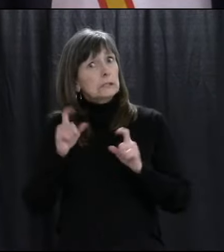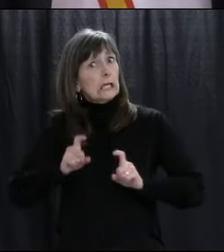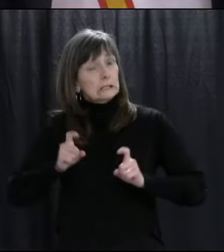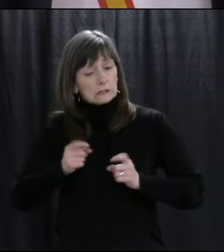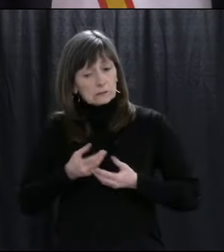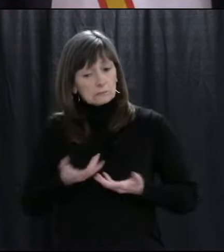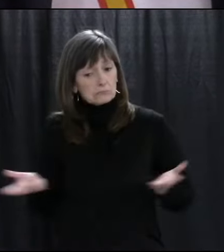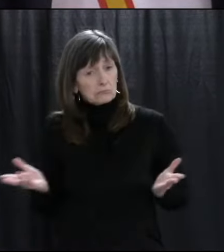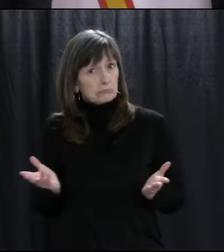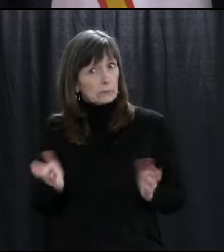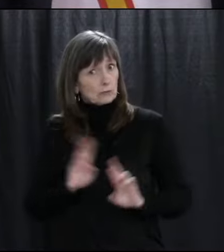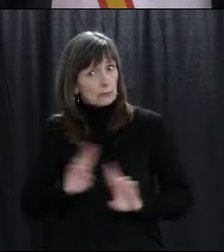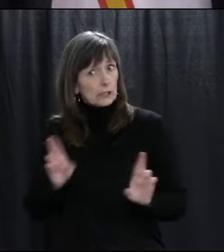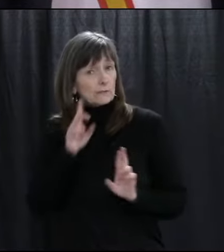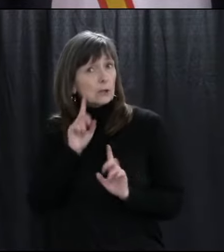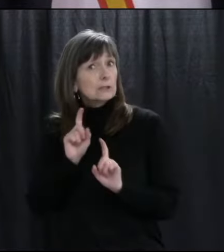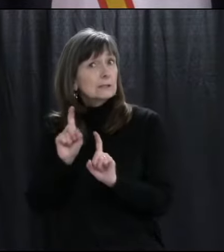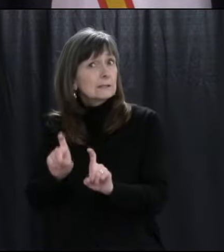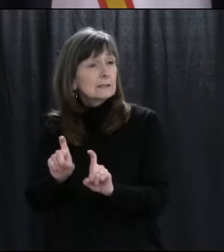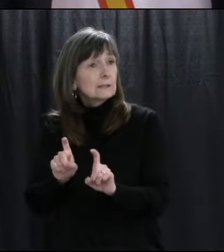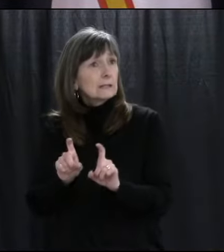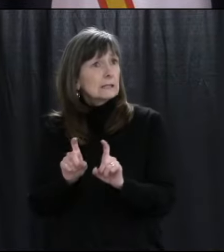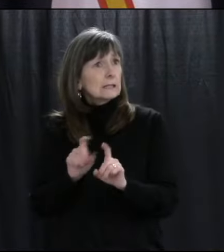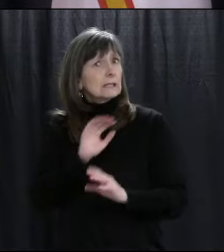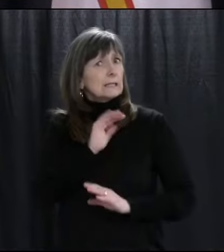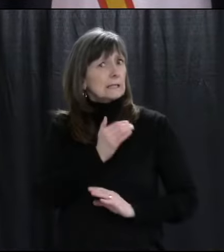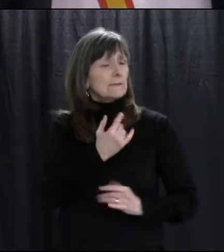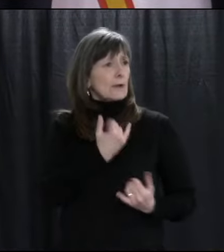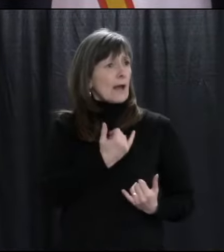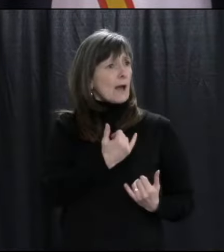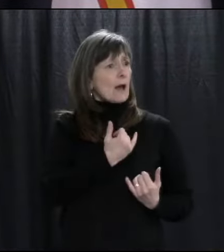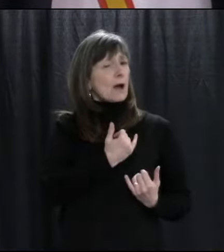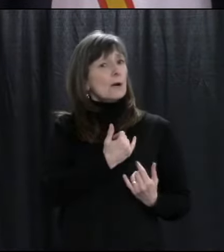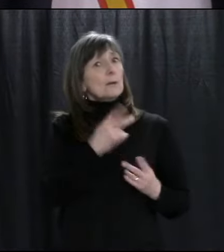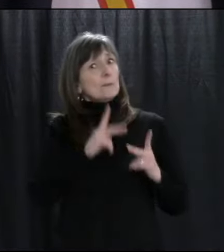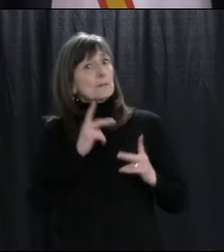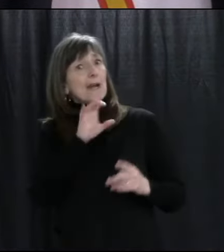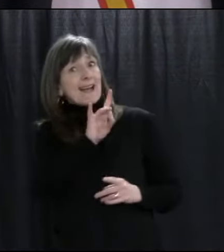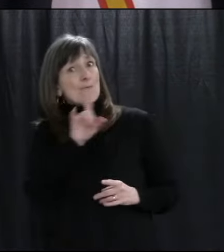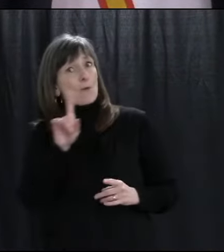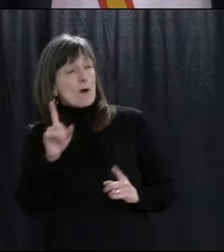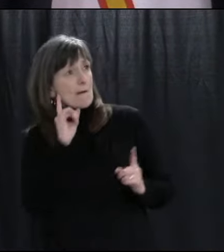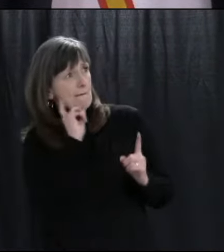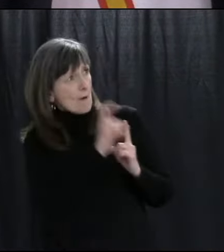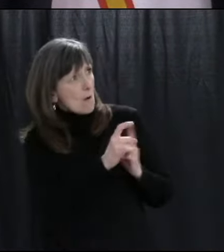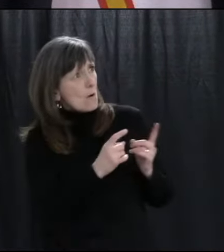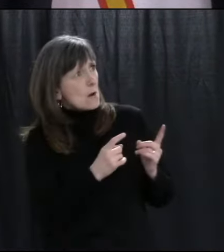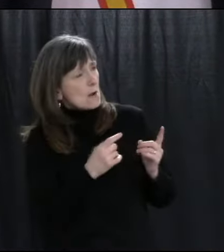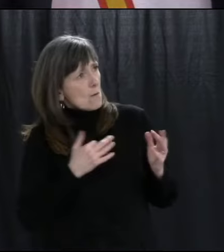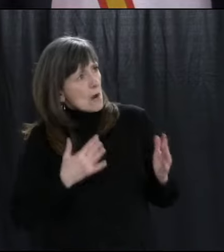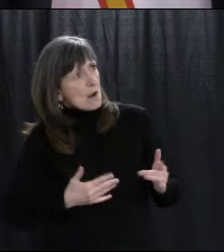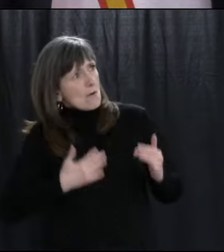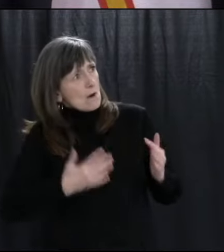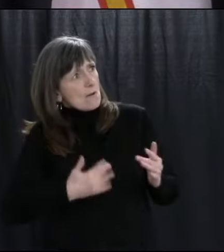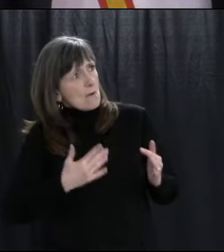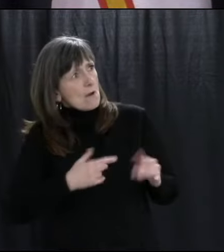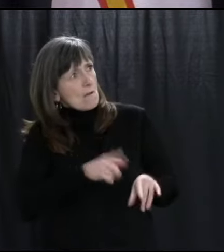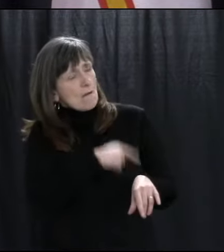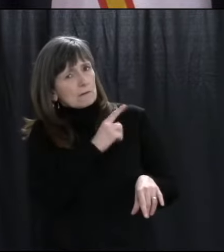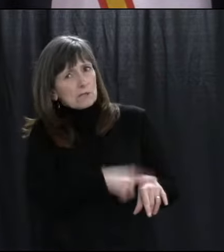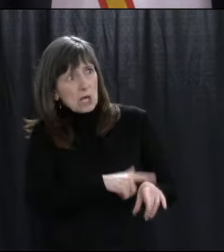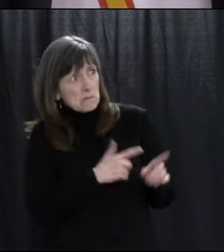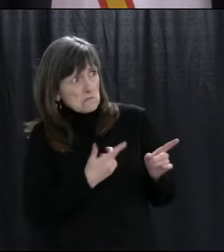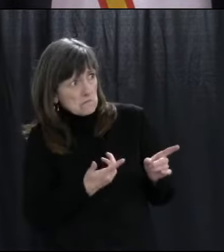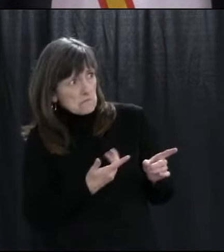tested? As I understand, there's a long period of wait. People call and they don't get tested right away. So what is the